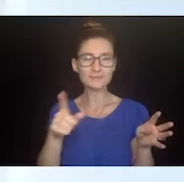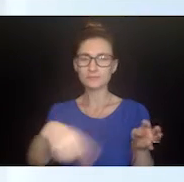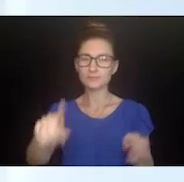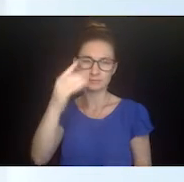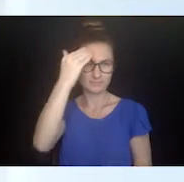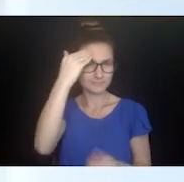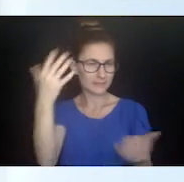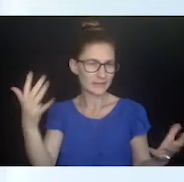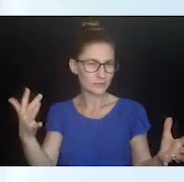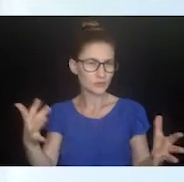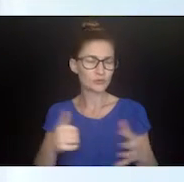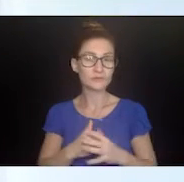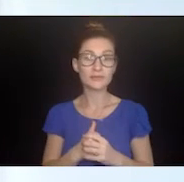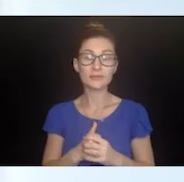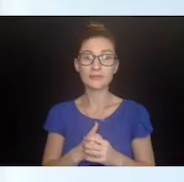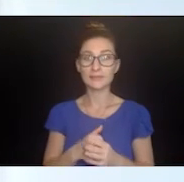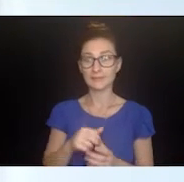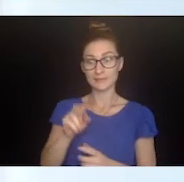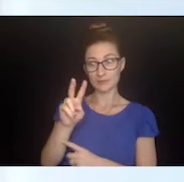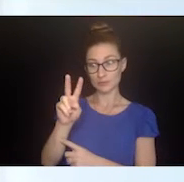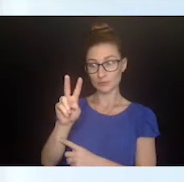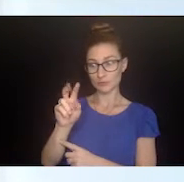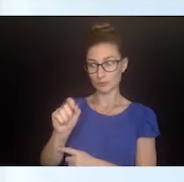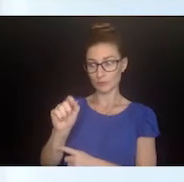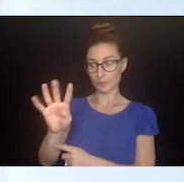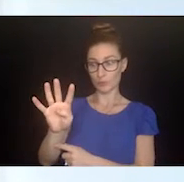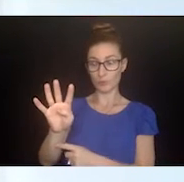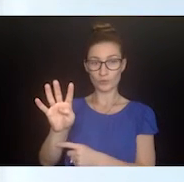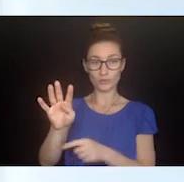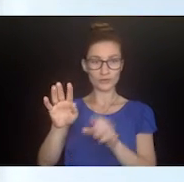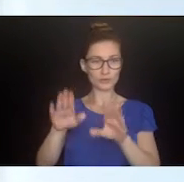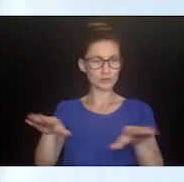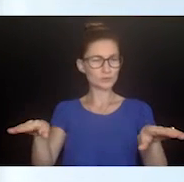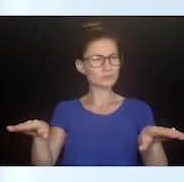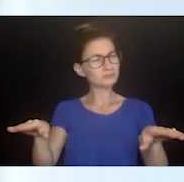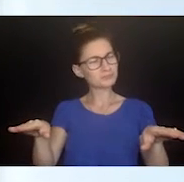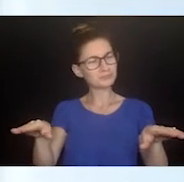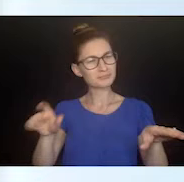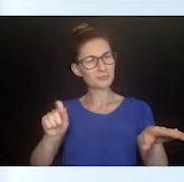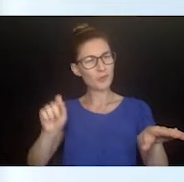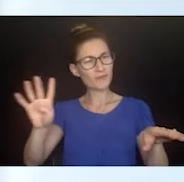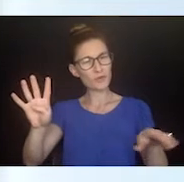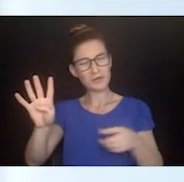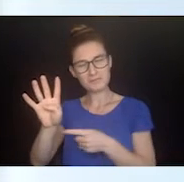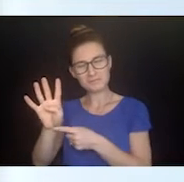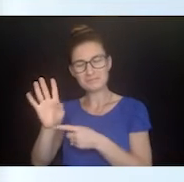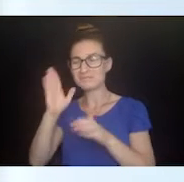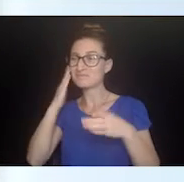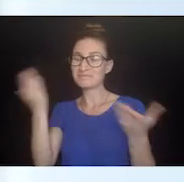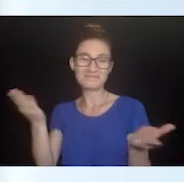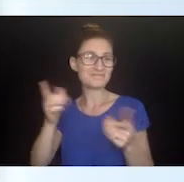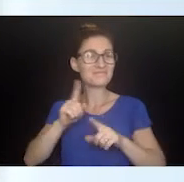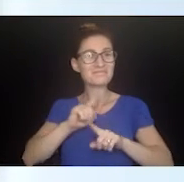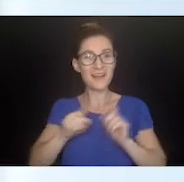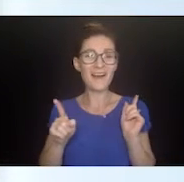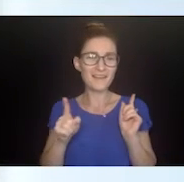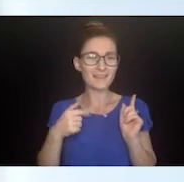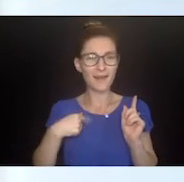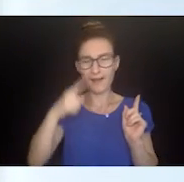the statistic. I'm not sure how I saw that 0.4 of a child, but that child was there.